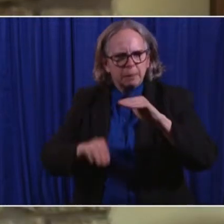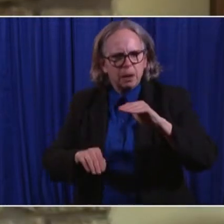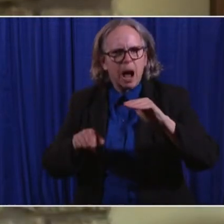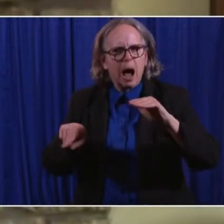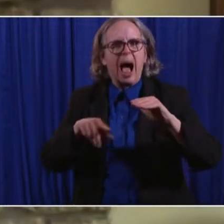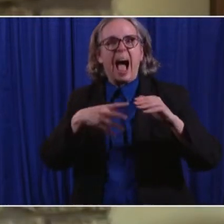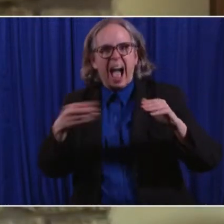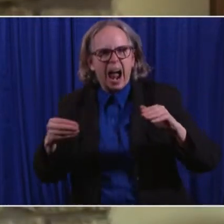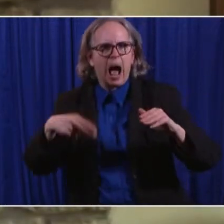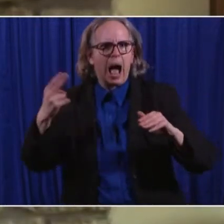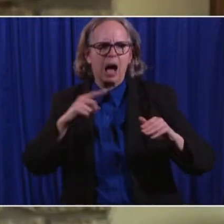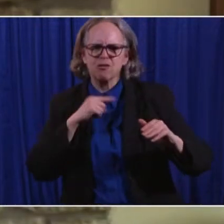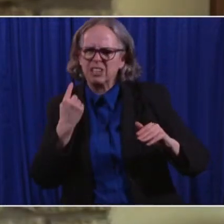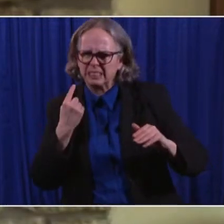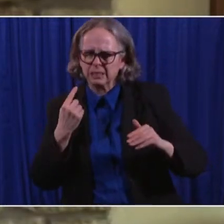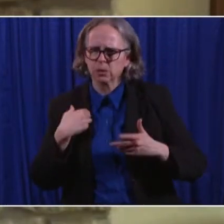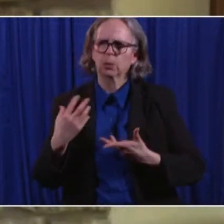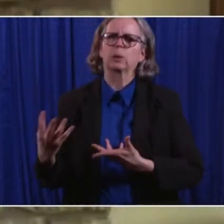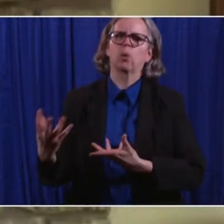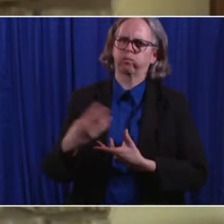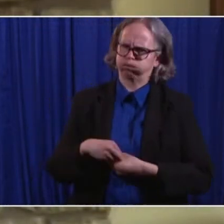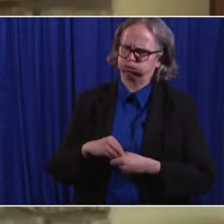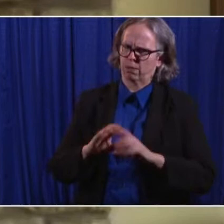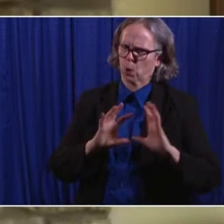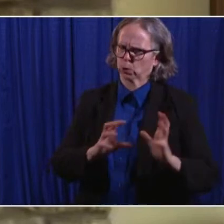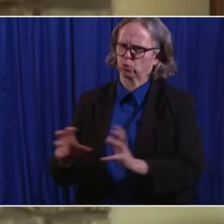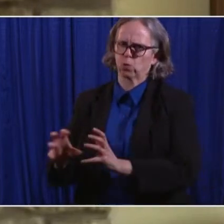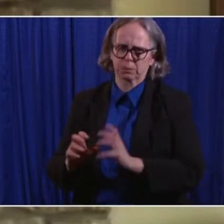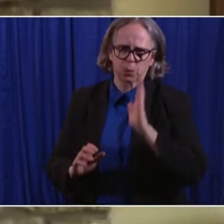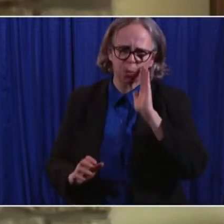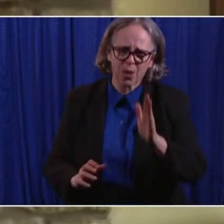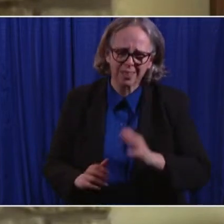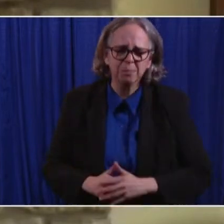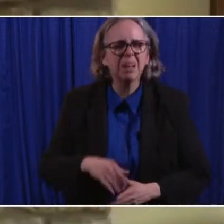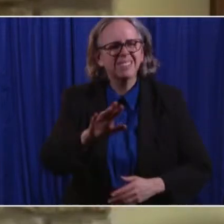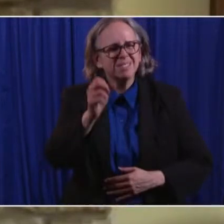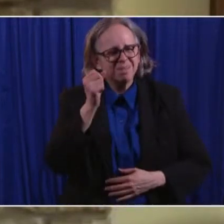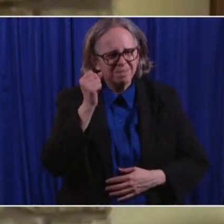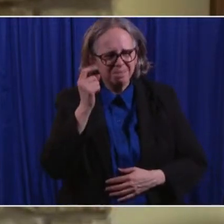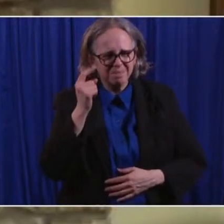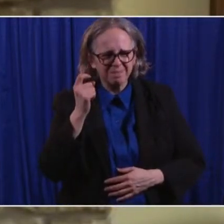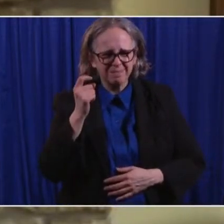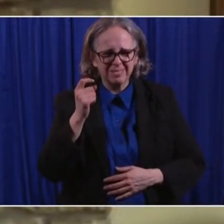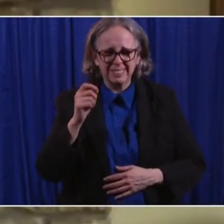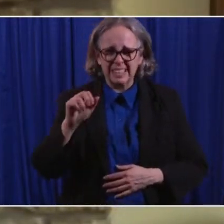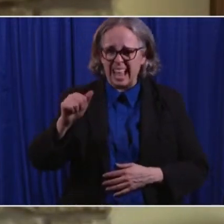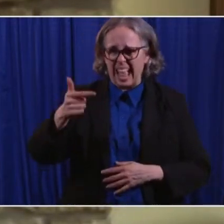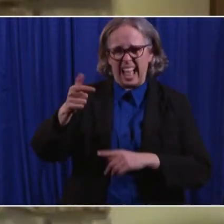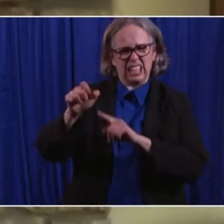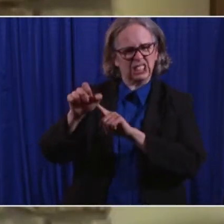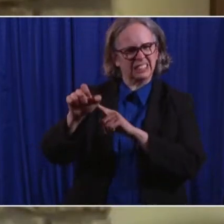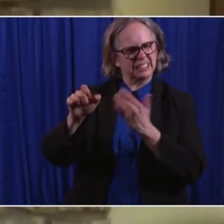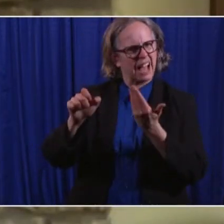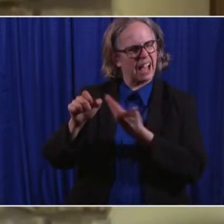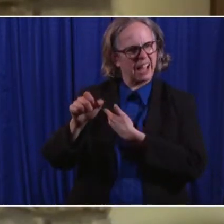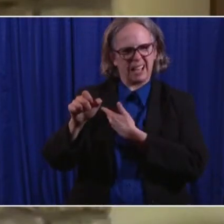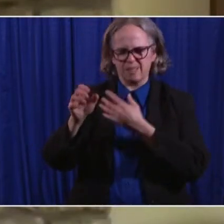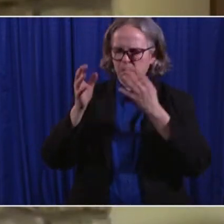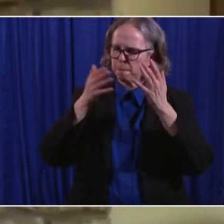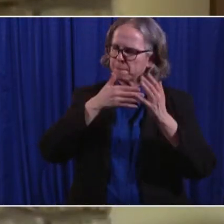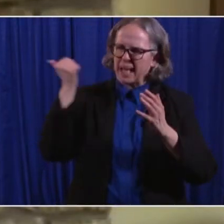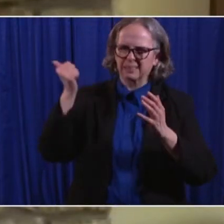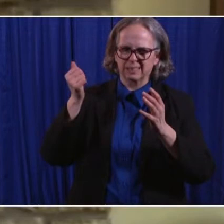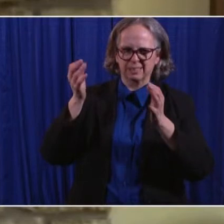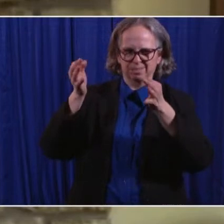make them eligible. But age is just by far the best